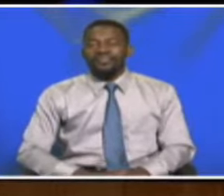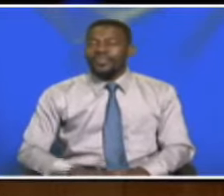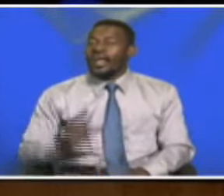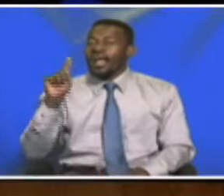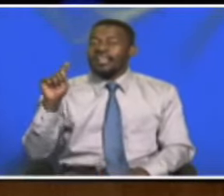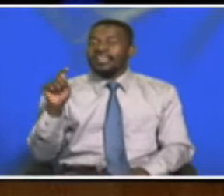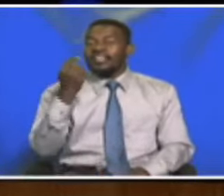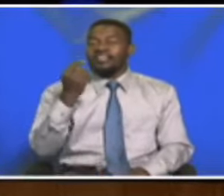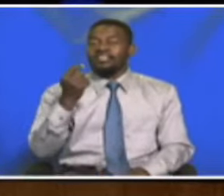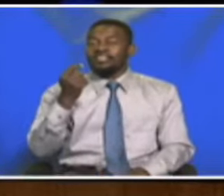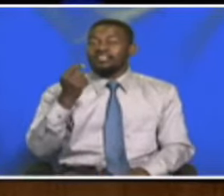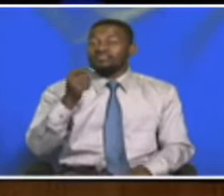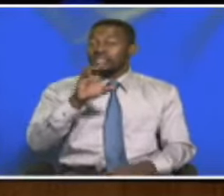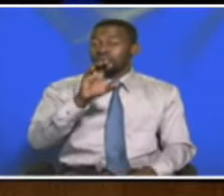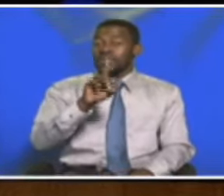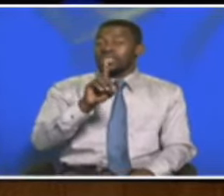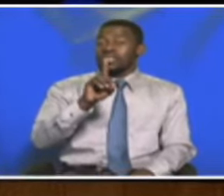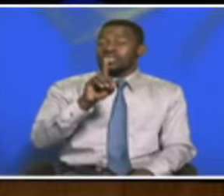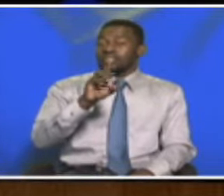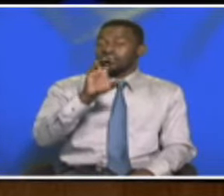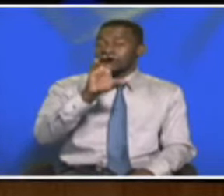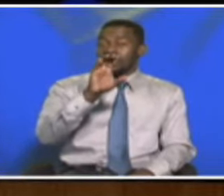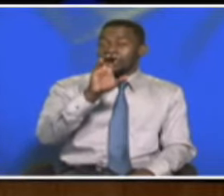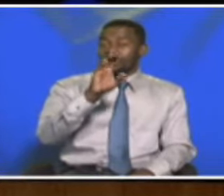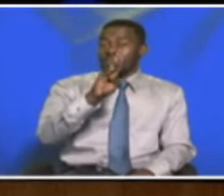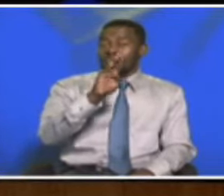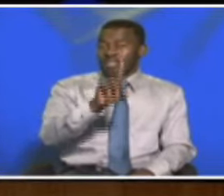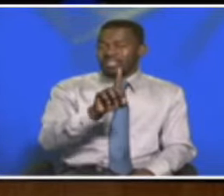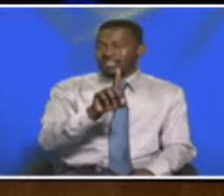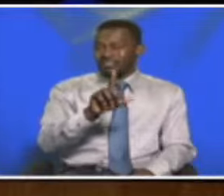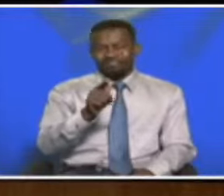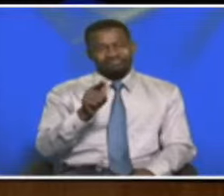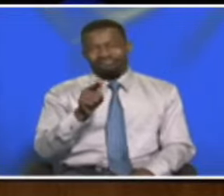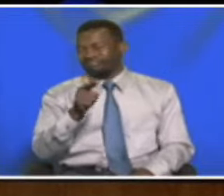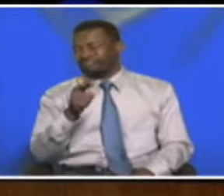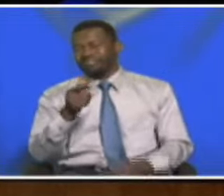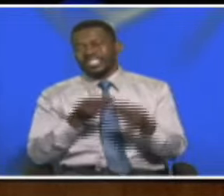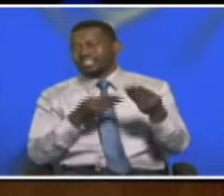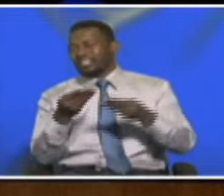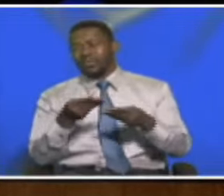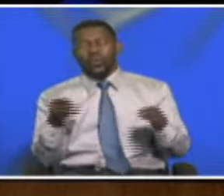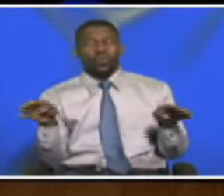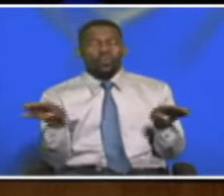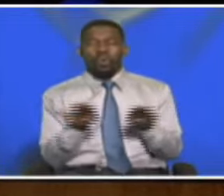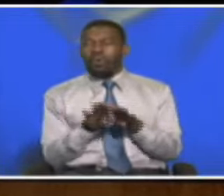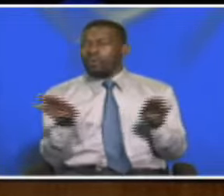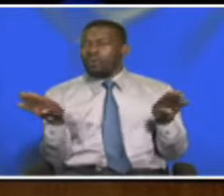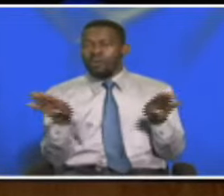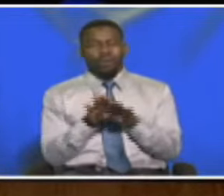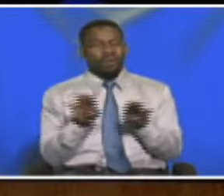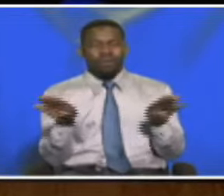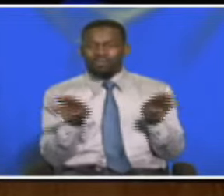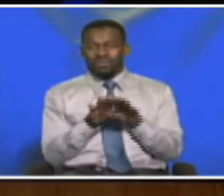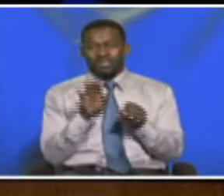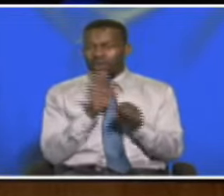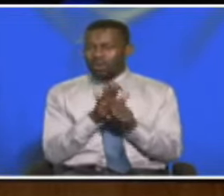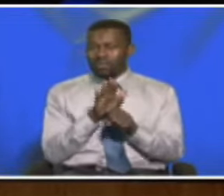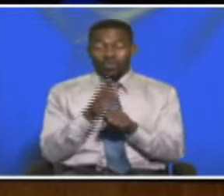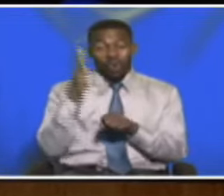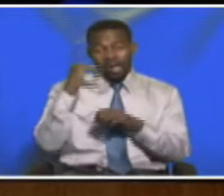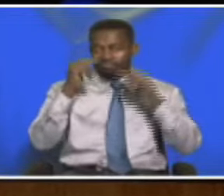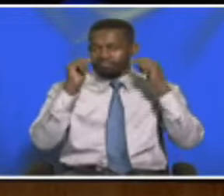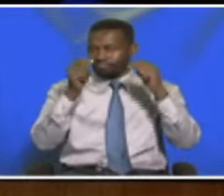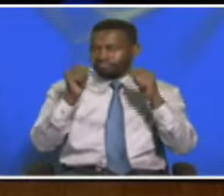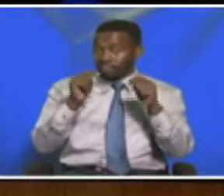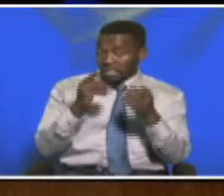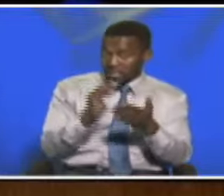Kenya's capital, Nairobi, was today a ghost town with only a few businesses opening thanks to the ongoing anti-government protests. This after some